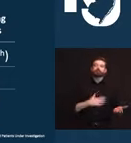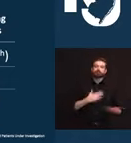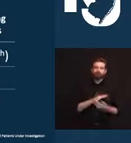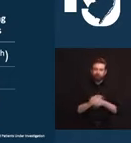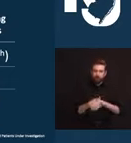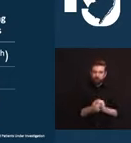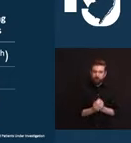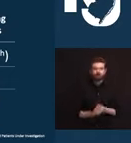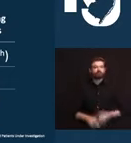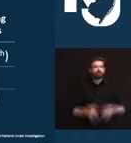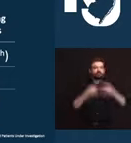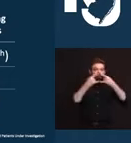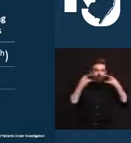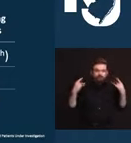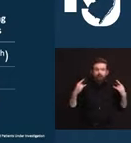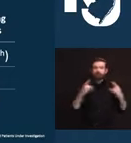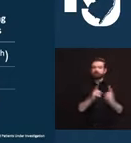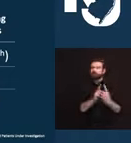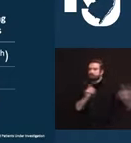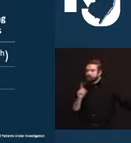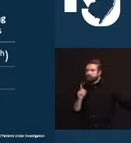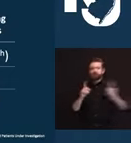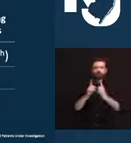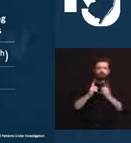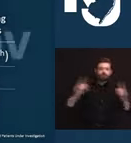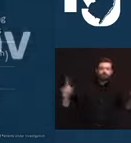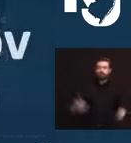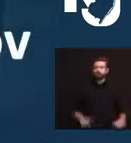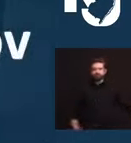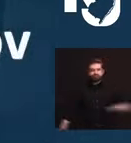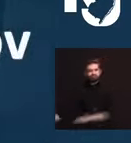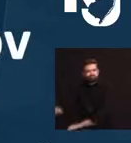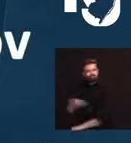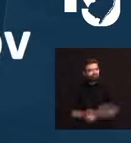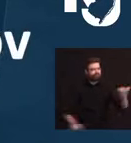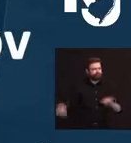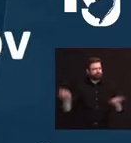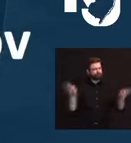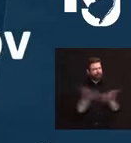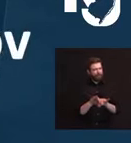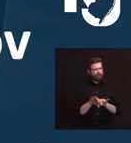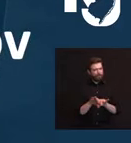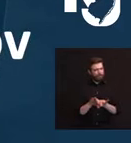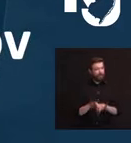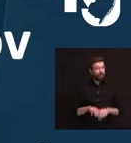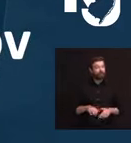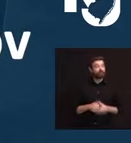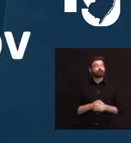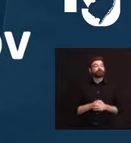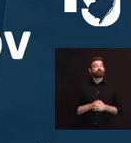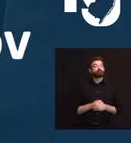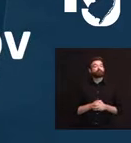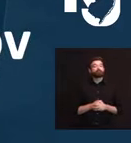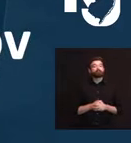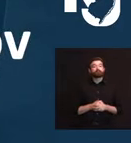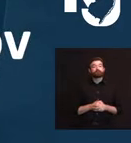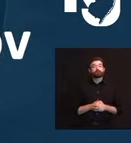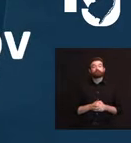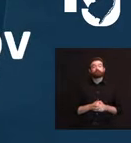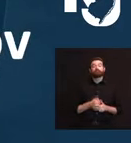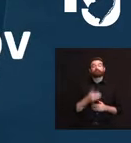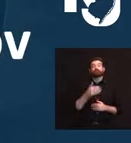vigilance, are top priorities. But in just 3 days, we are going to take a big step on our road back. We're